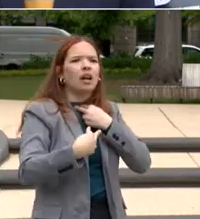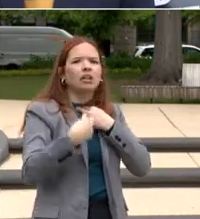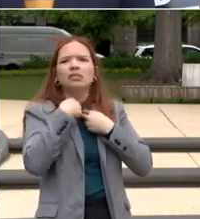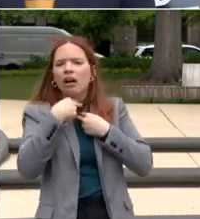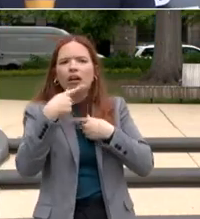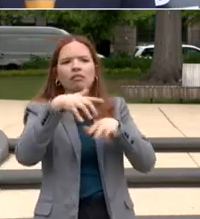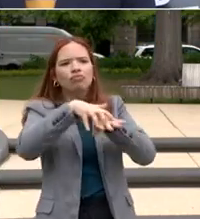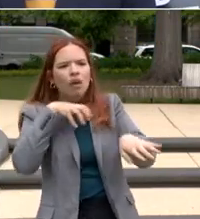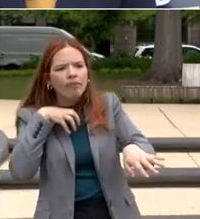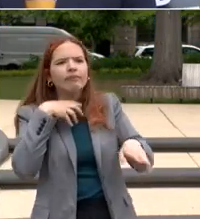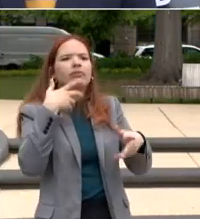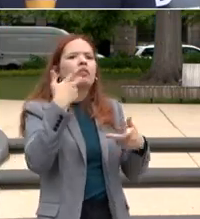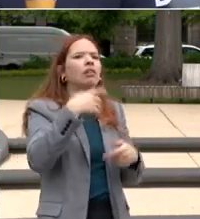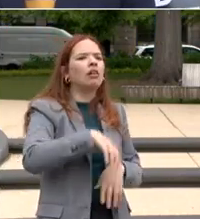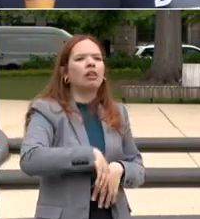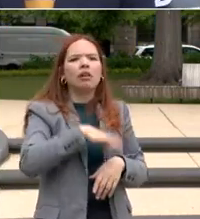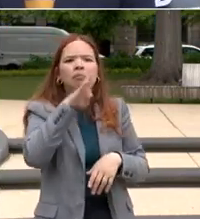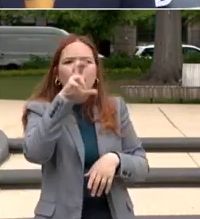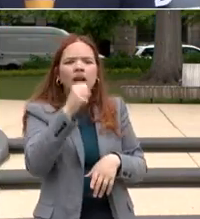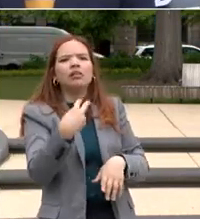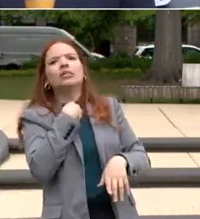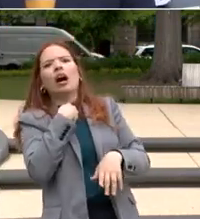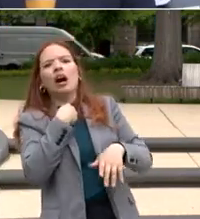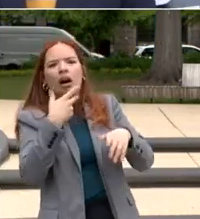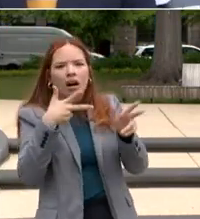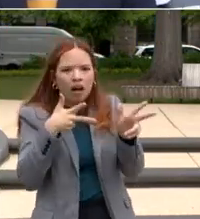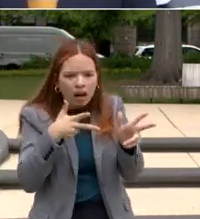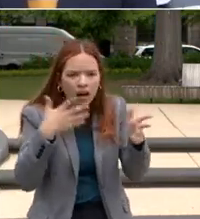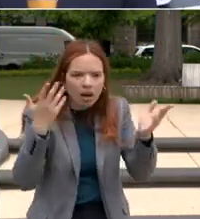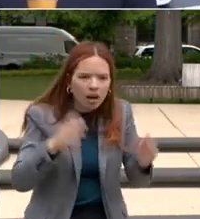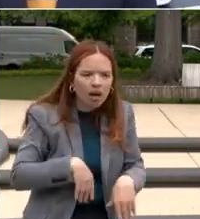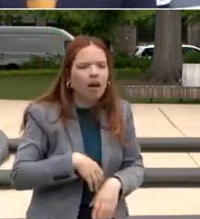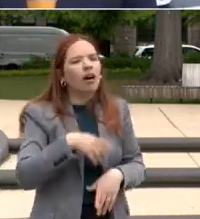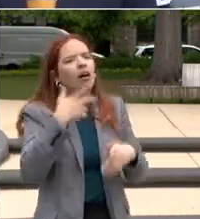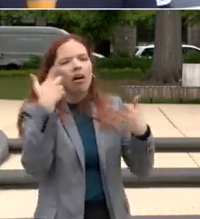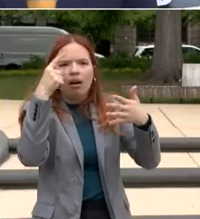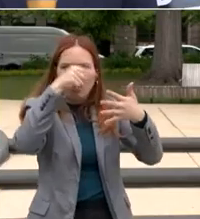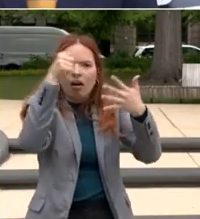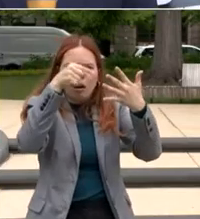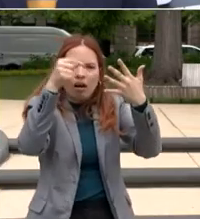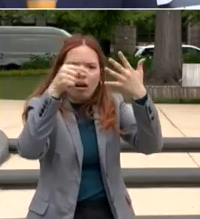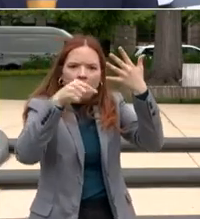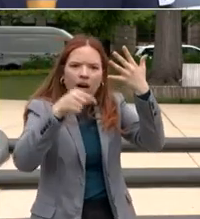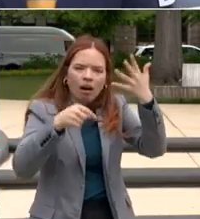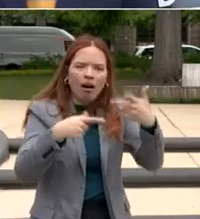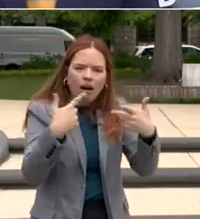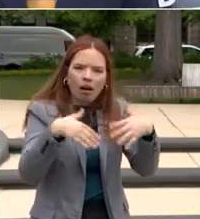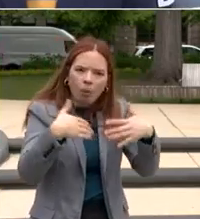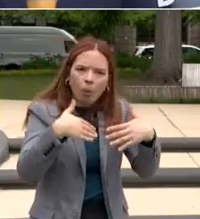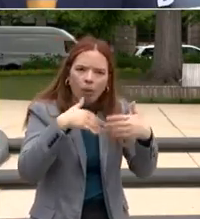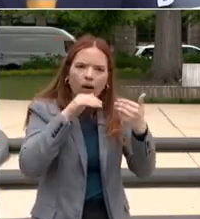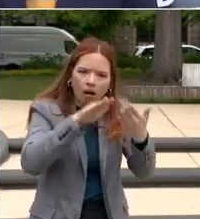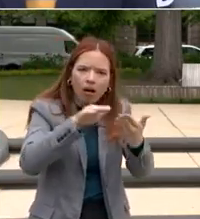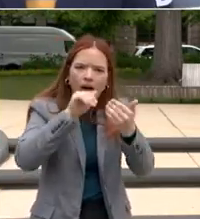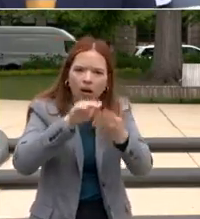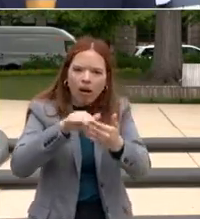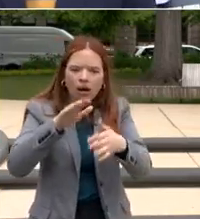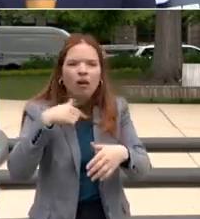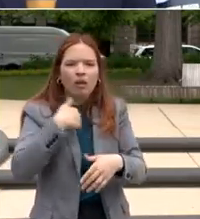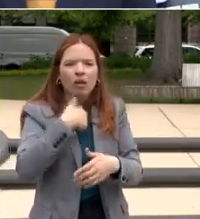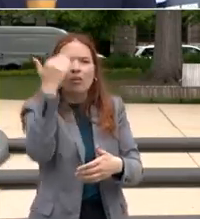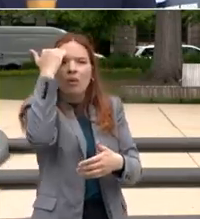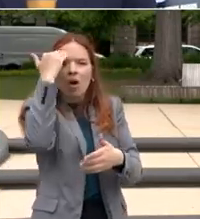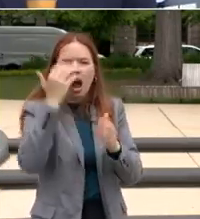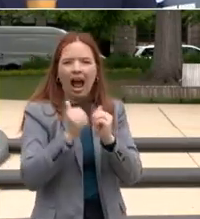gridlock that the buses themselves face. We know the best way to attract people out of cars. That's why we are